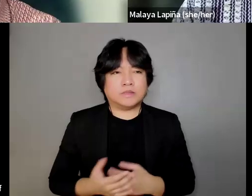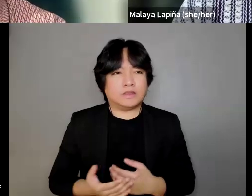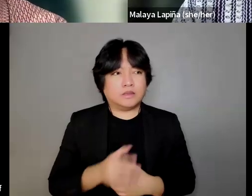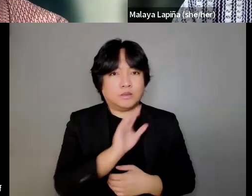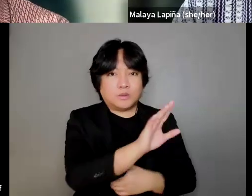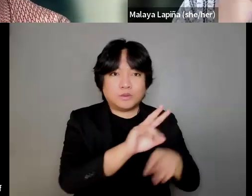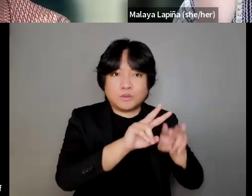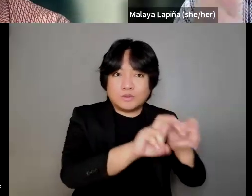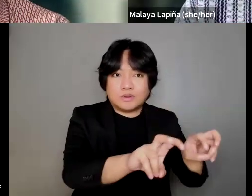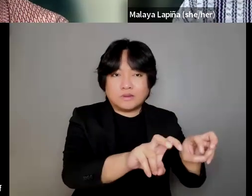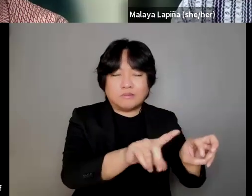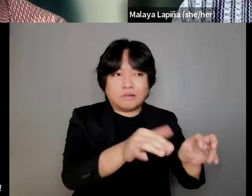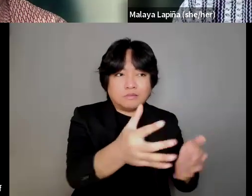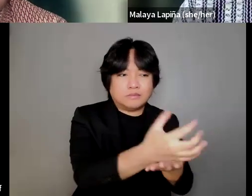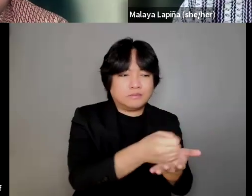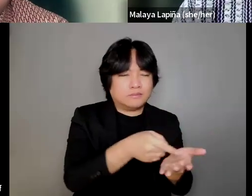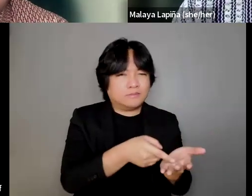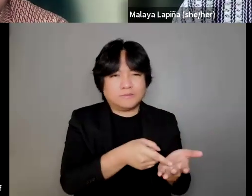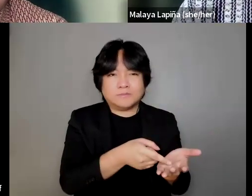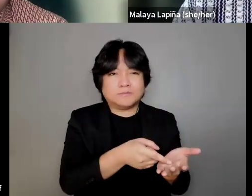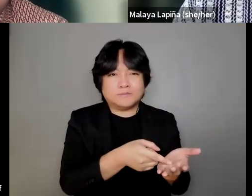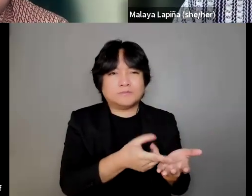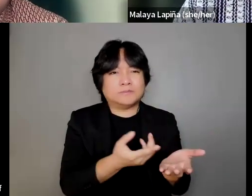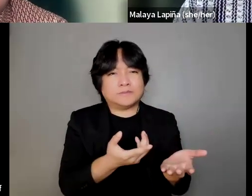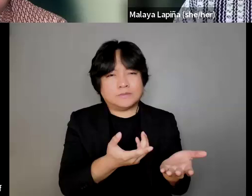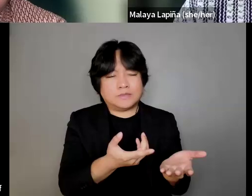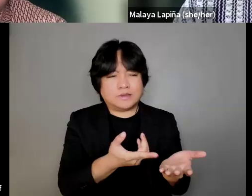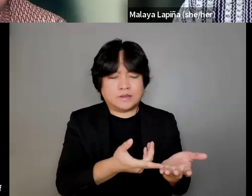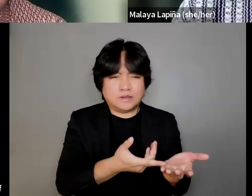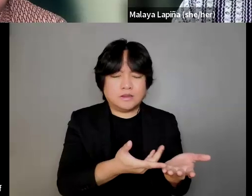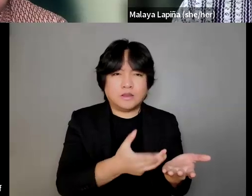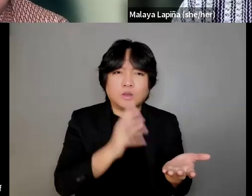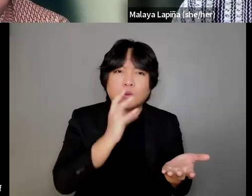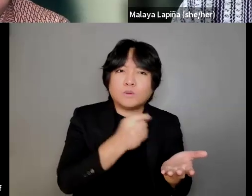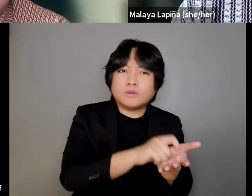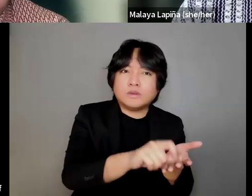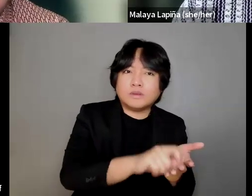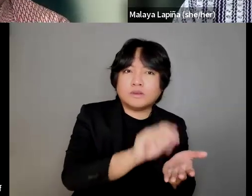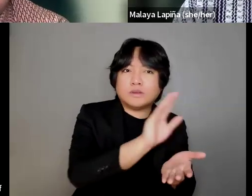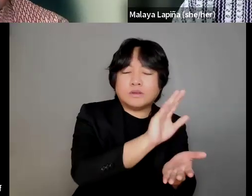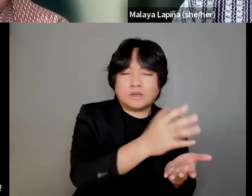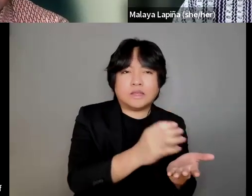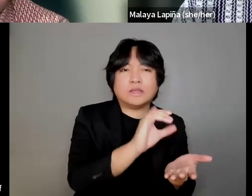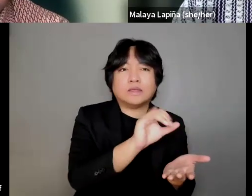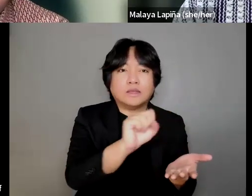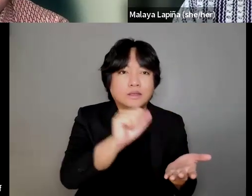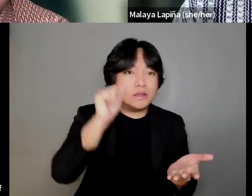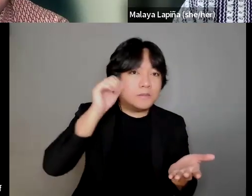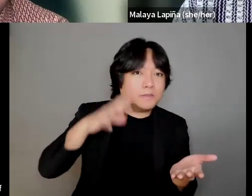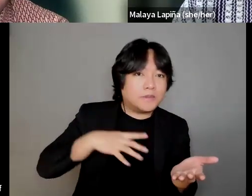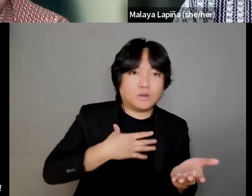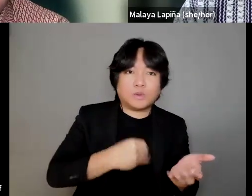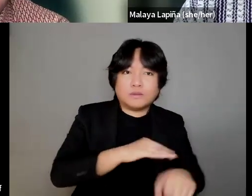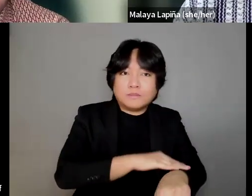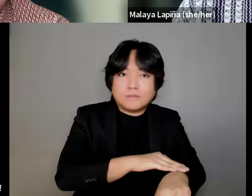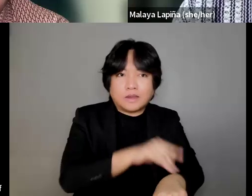researches, no, especially if these researches about trans women are written by cis heterosexual men, no, white men in